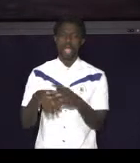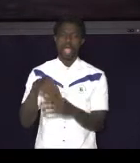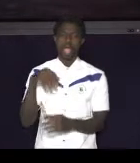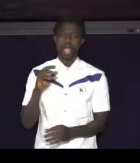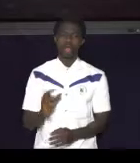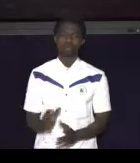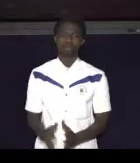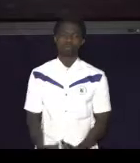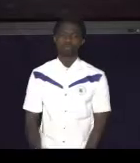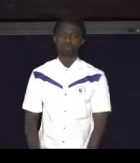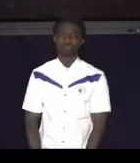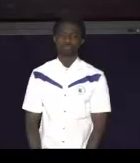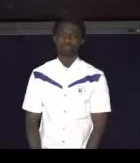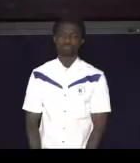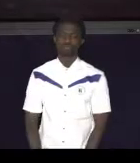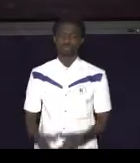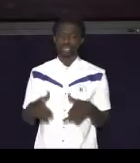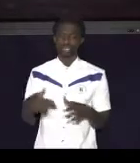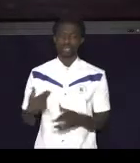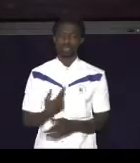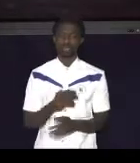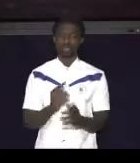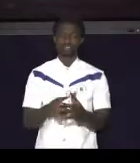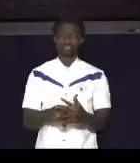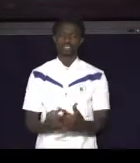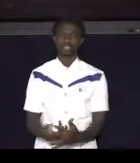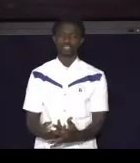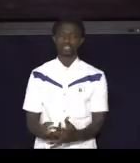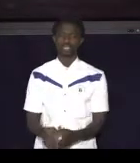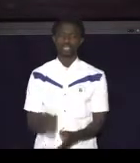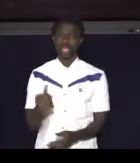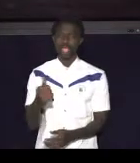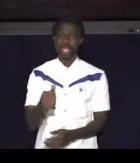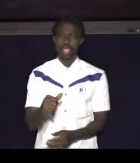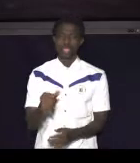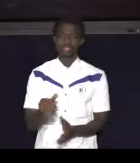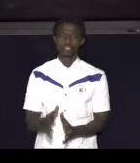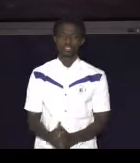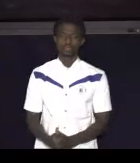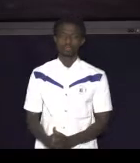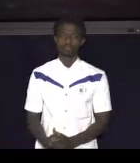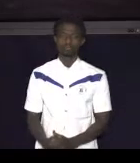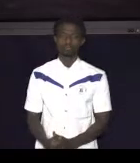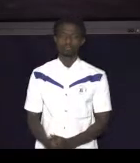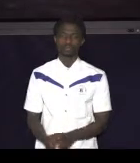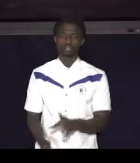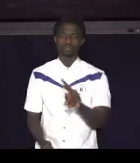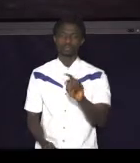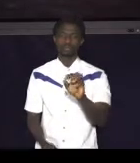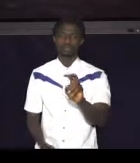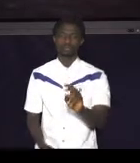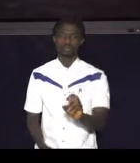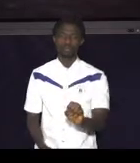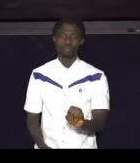out. Let's start. Any, none,